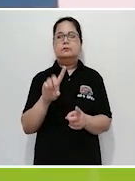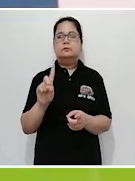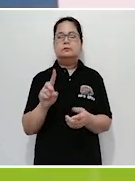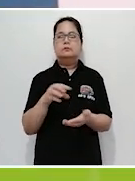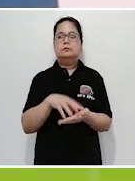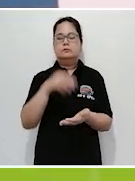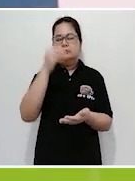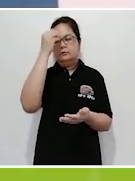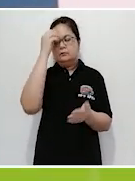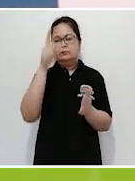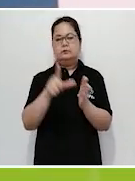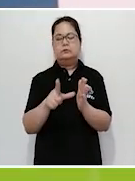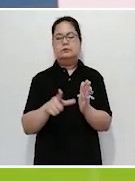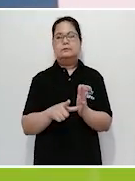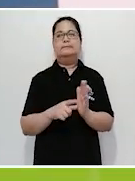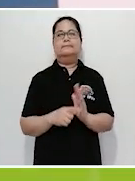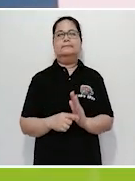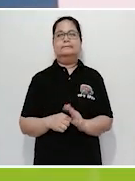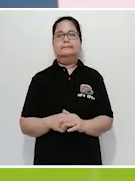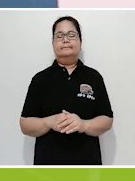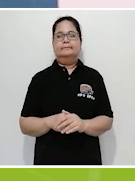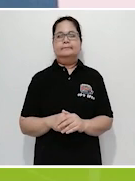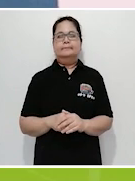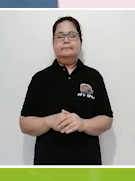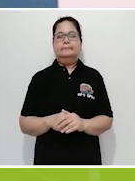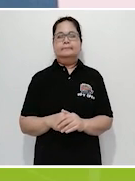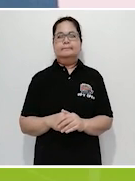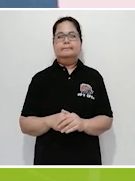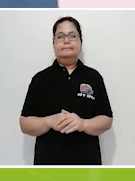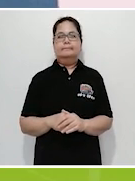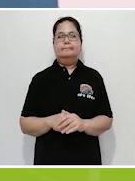Let us apply what we have learned from the lesson.